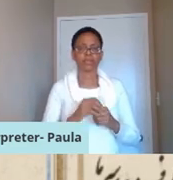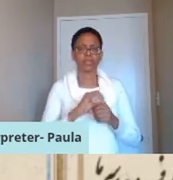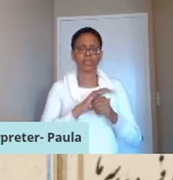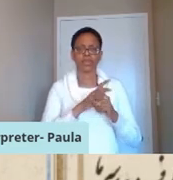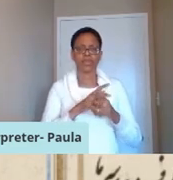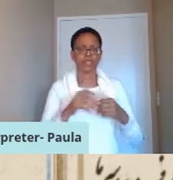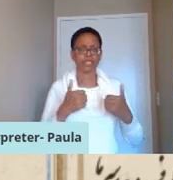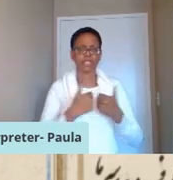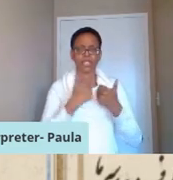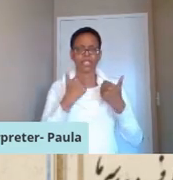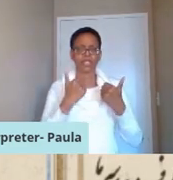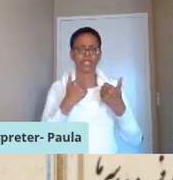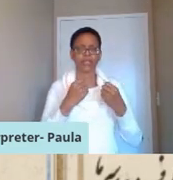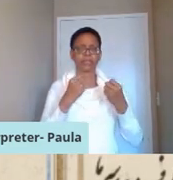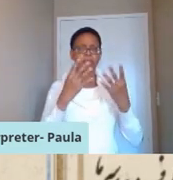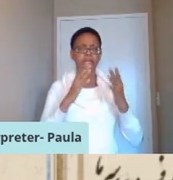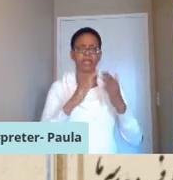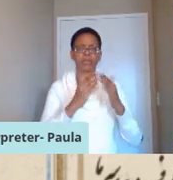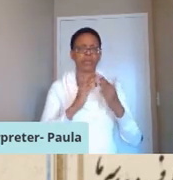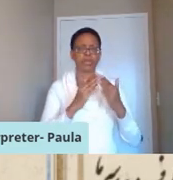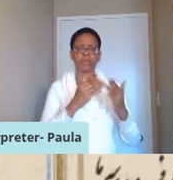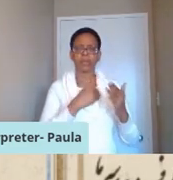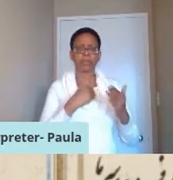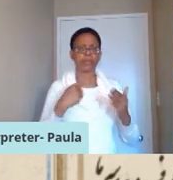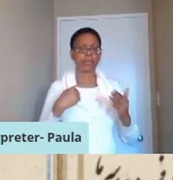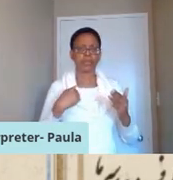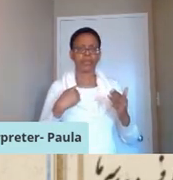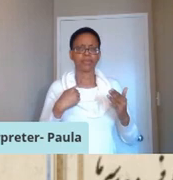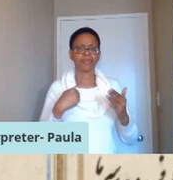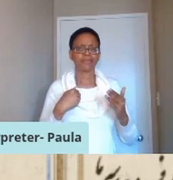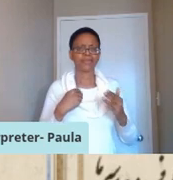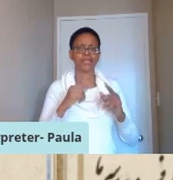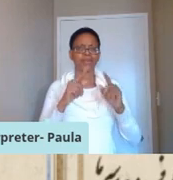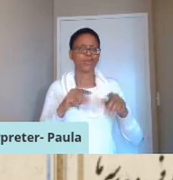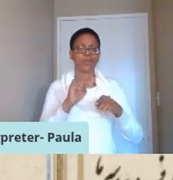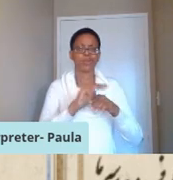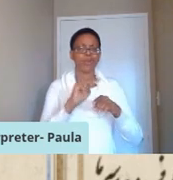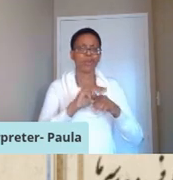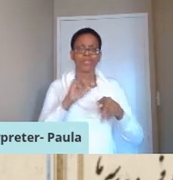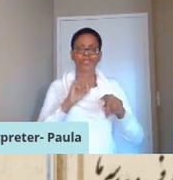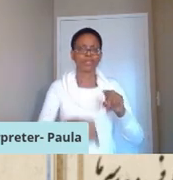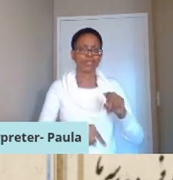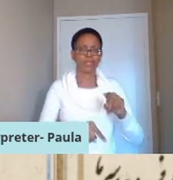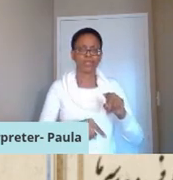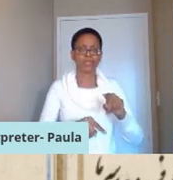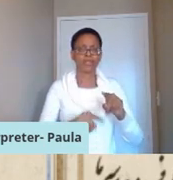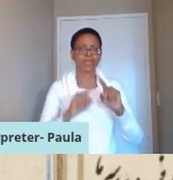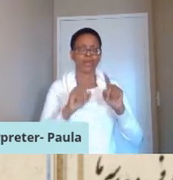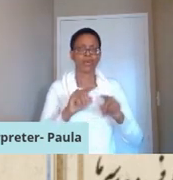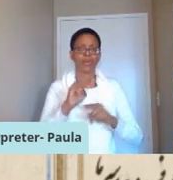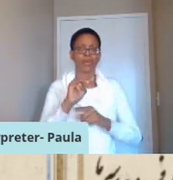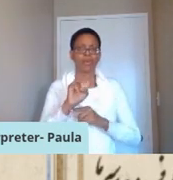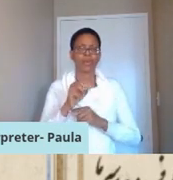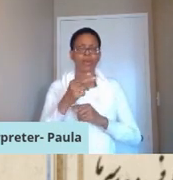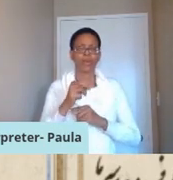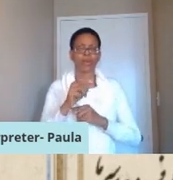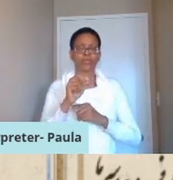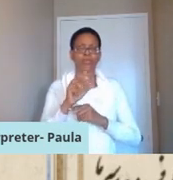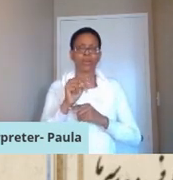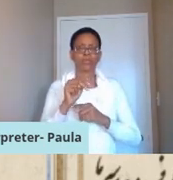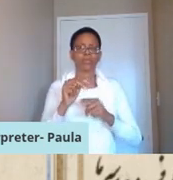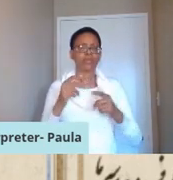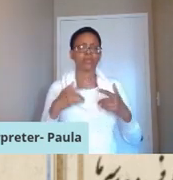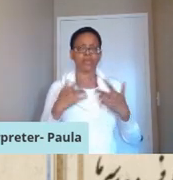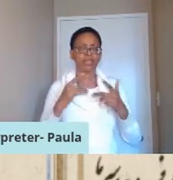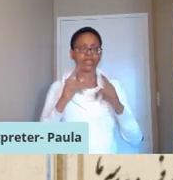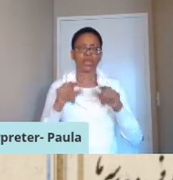COVID-19 challenges, many community members could not go to the mosque and attend Muharram services. And